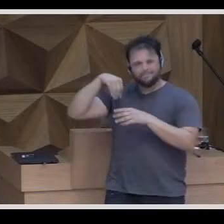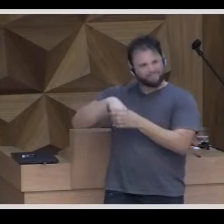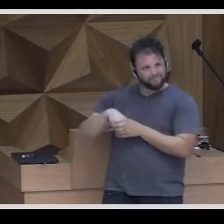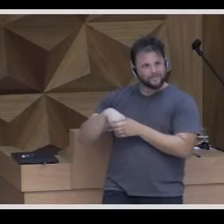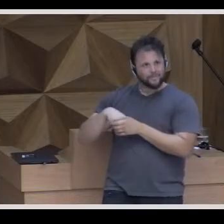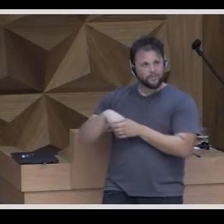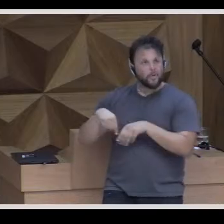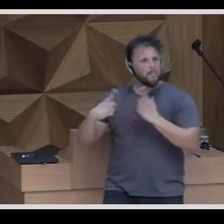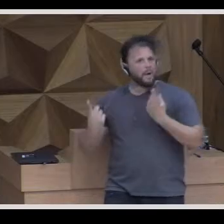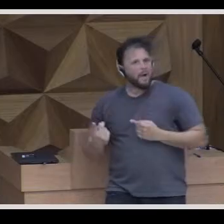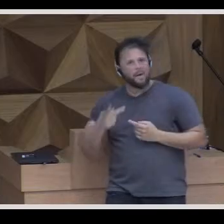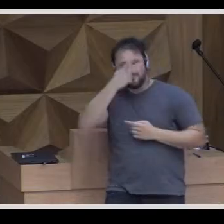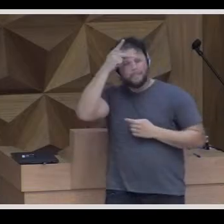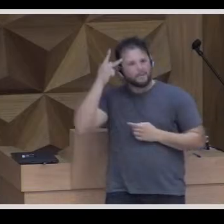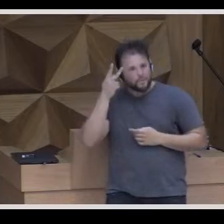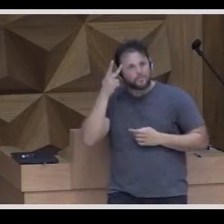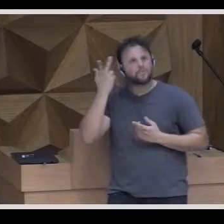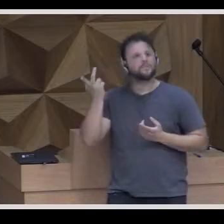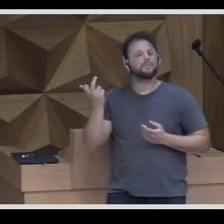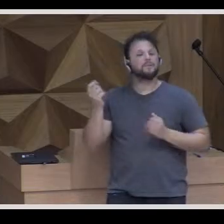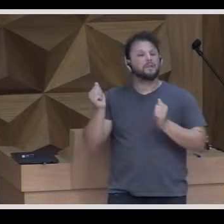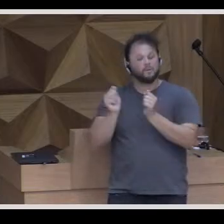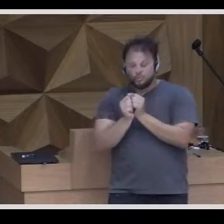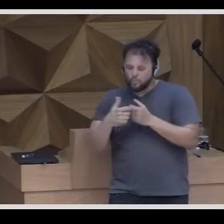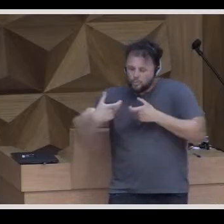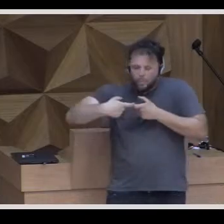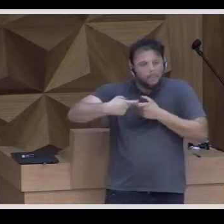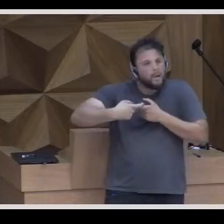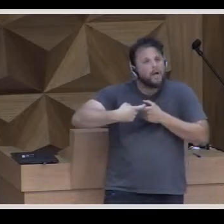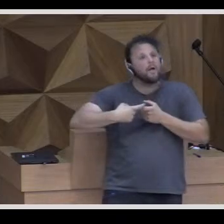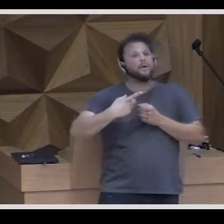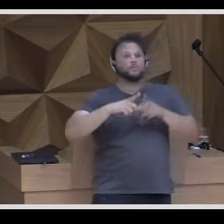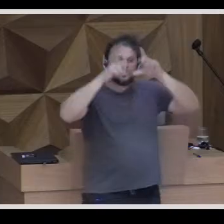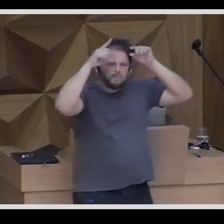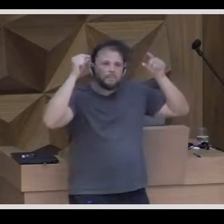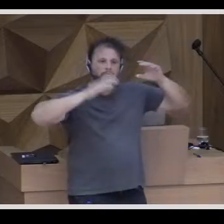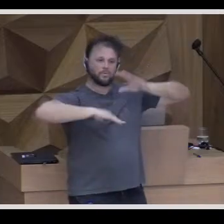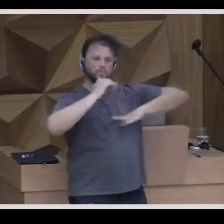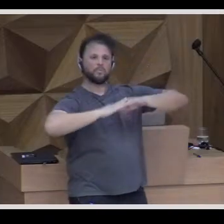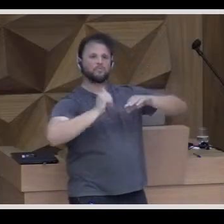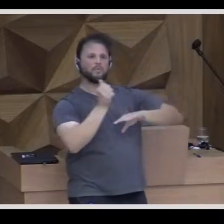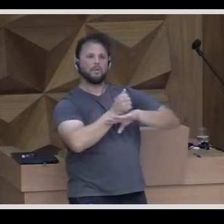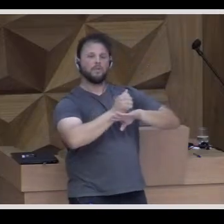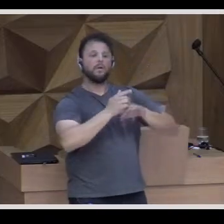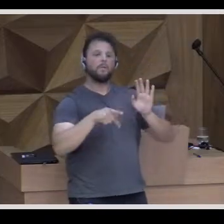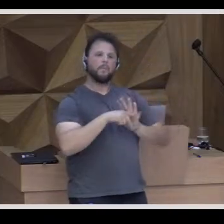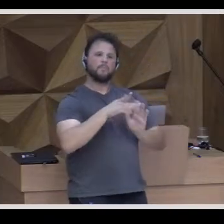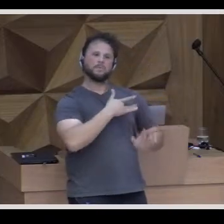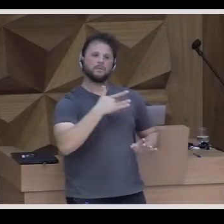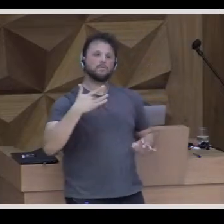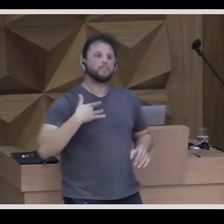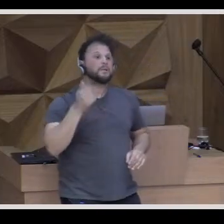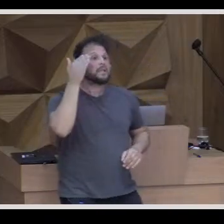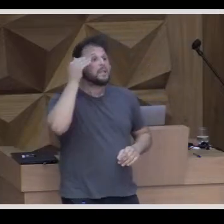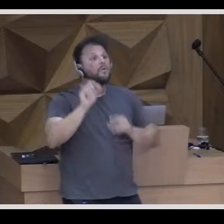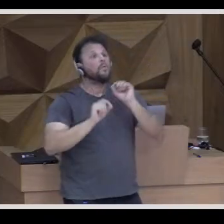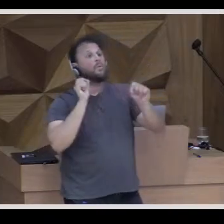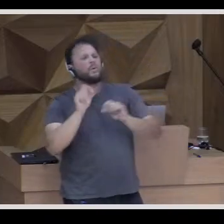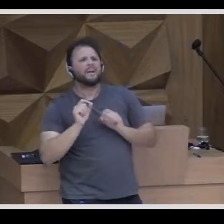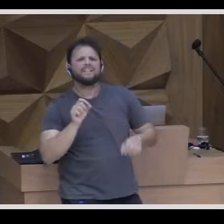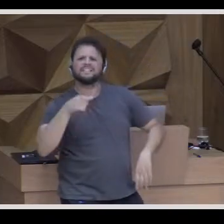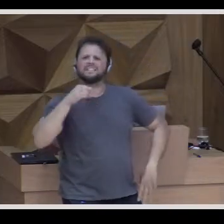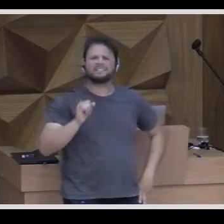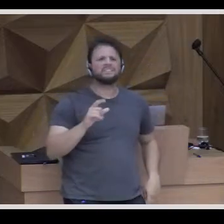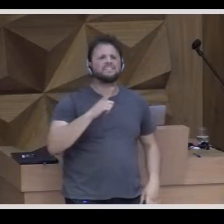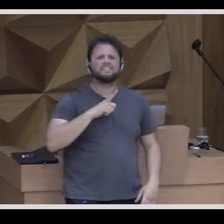the medical system, to understand actually if this is going to be helpful. If suddenly 150,000 people are living in these